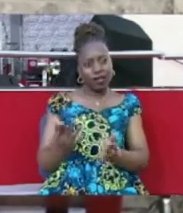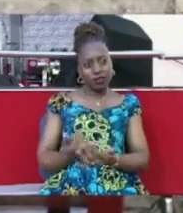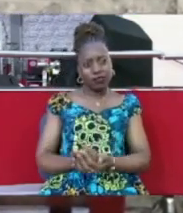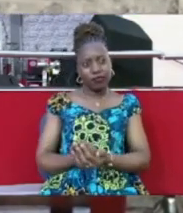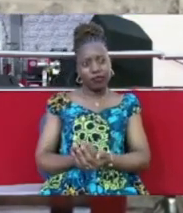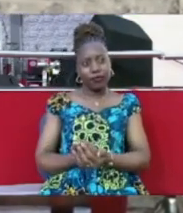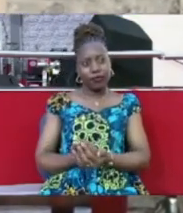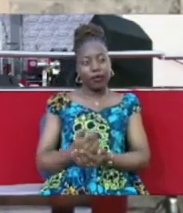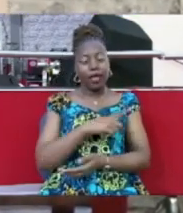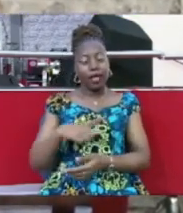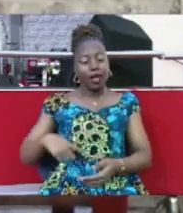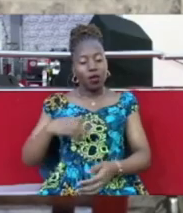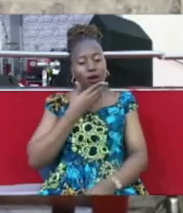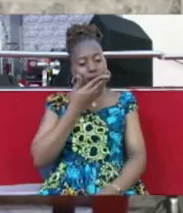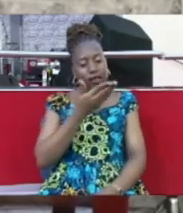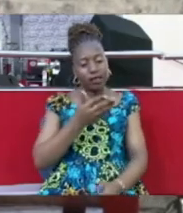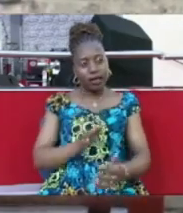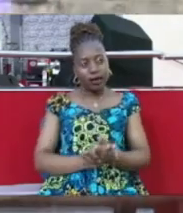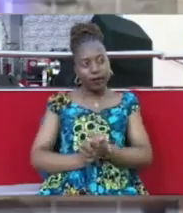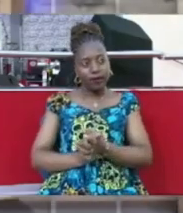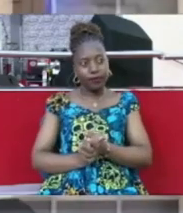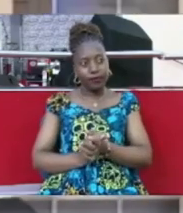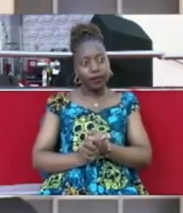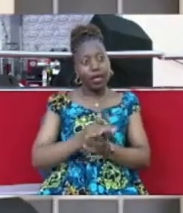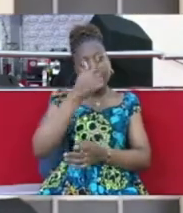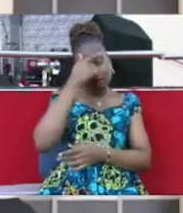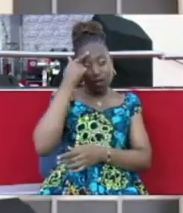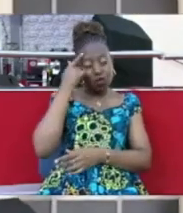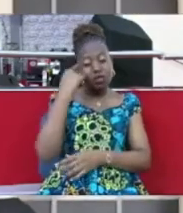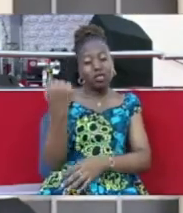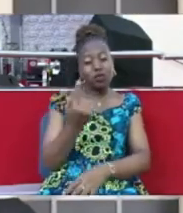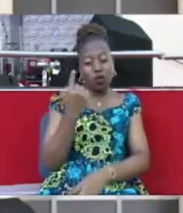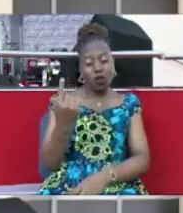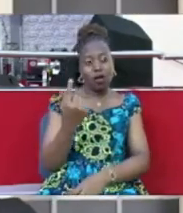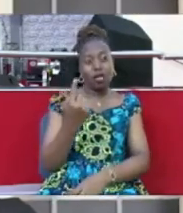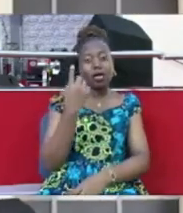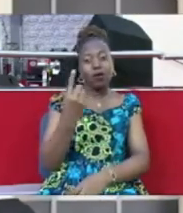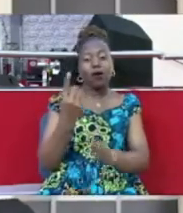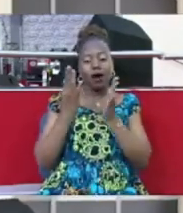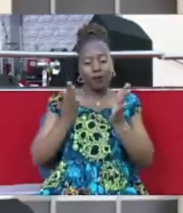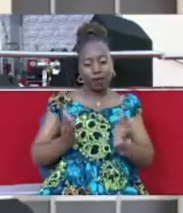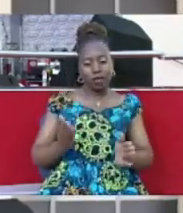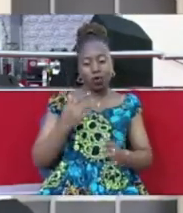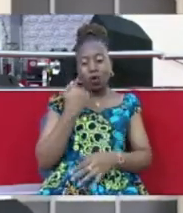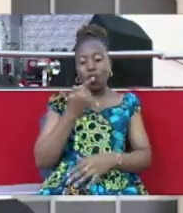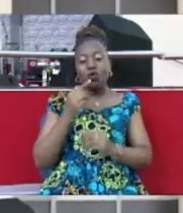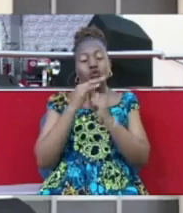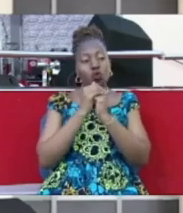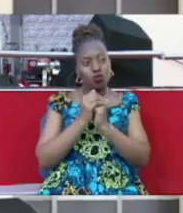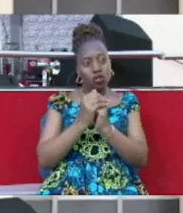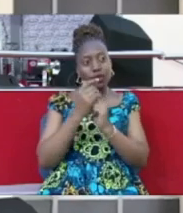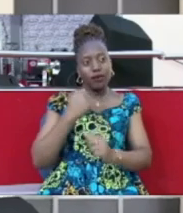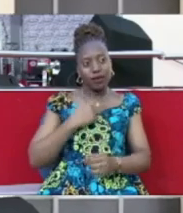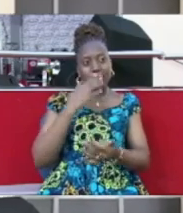And the Lord told him, because it's only so and so who is worshipping me in truth